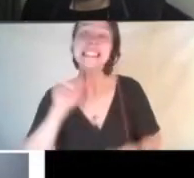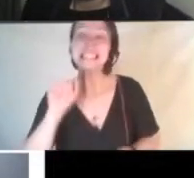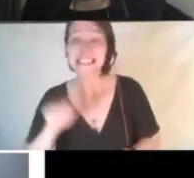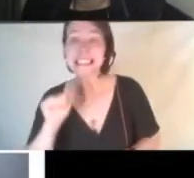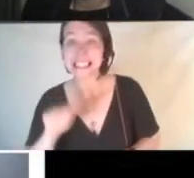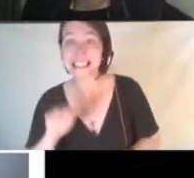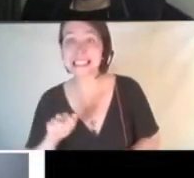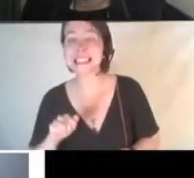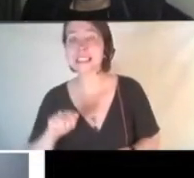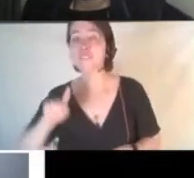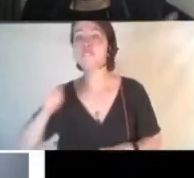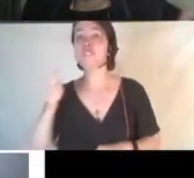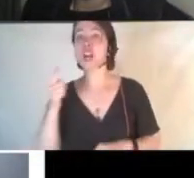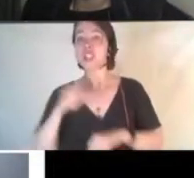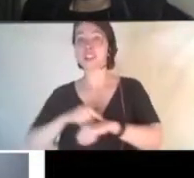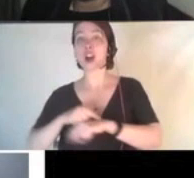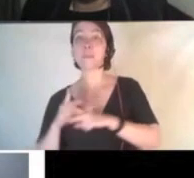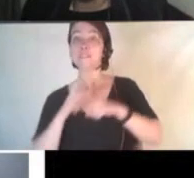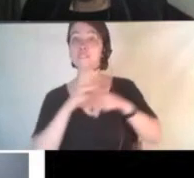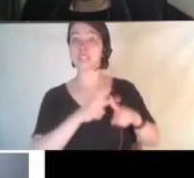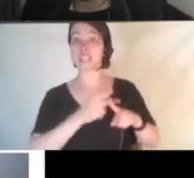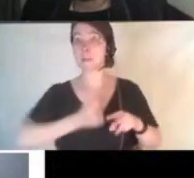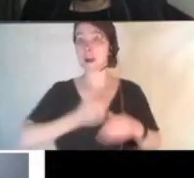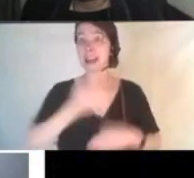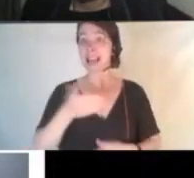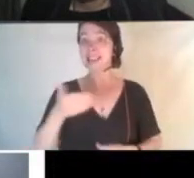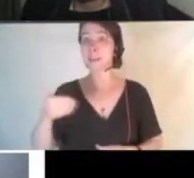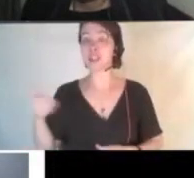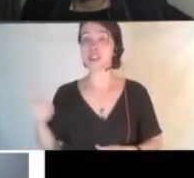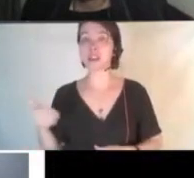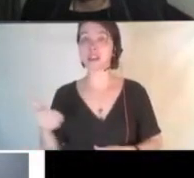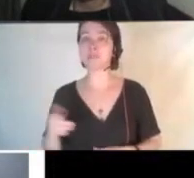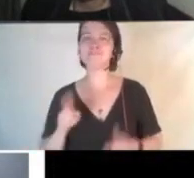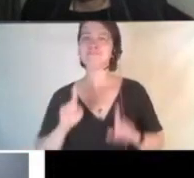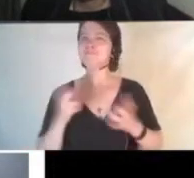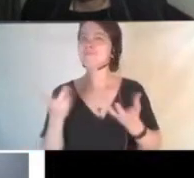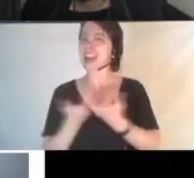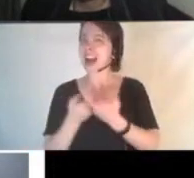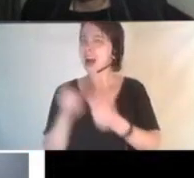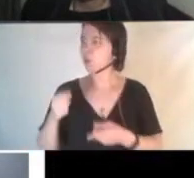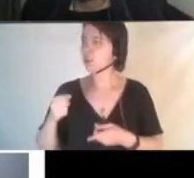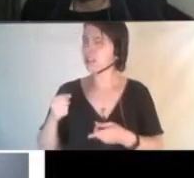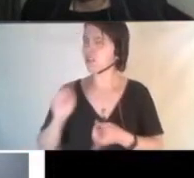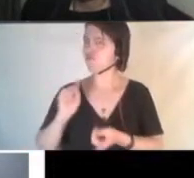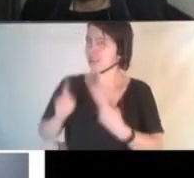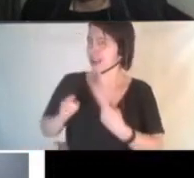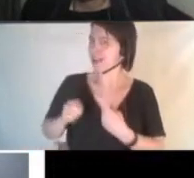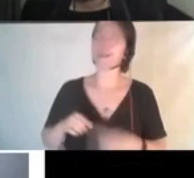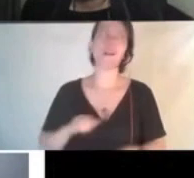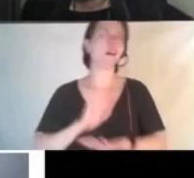what was their reaction? I think their reaction was that they were very